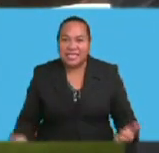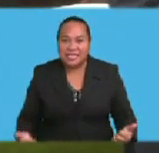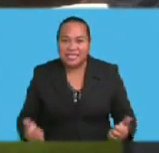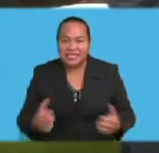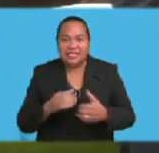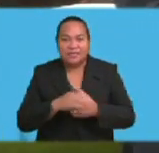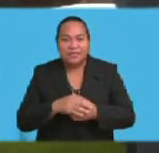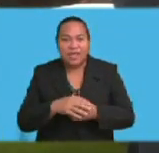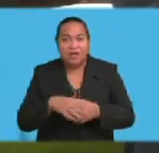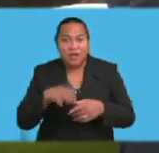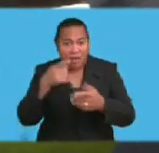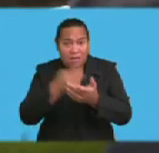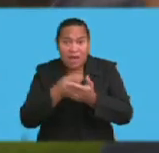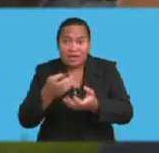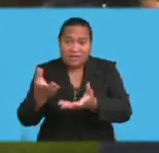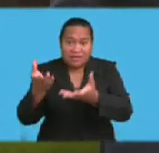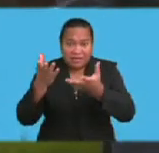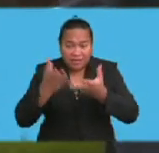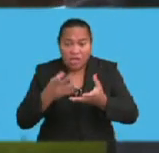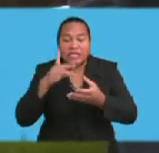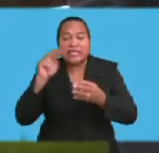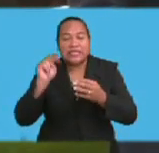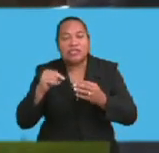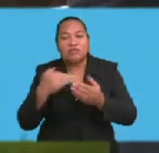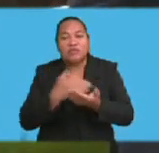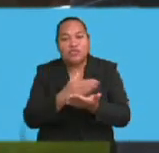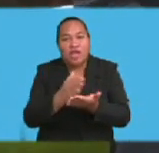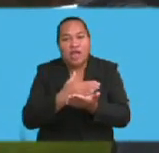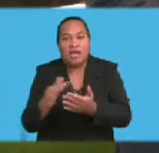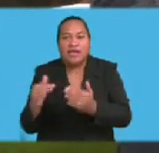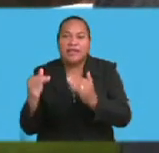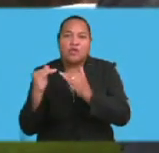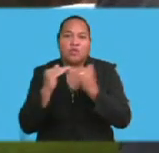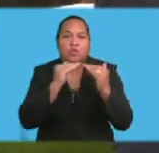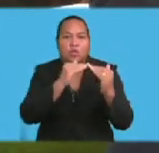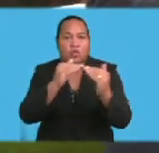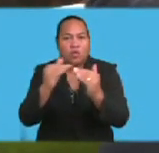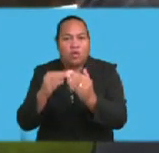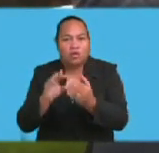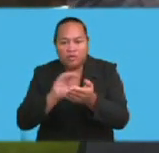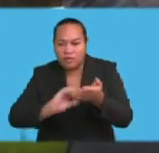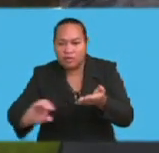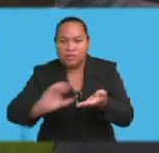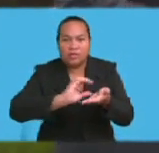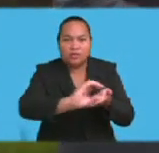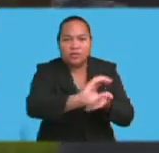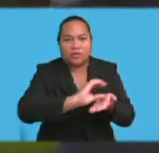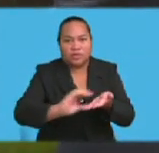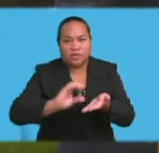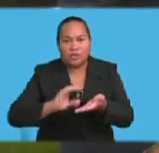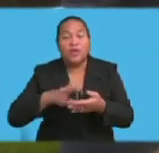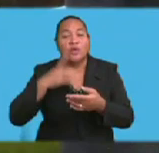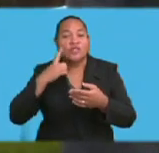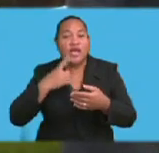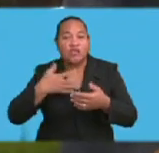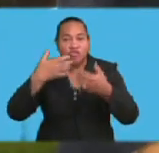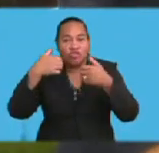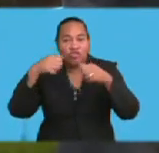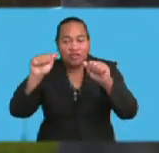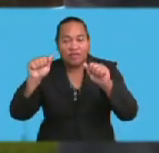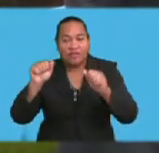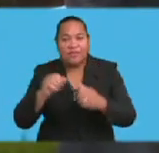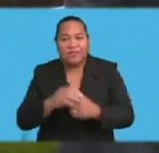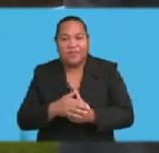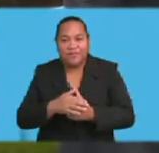return needs to be shared equally, Madam Speaker. And this is what we're trying to achieve as far as the FNPF is concerned.